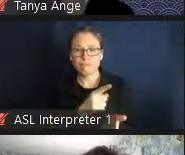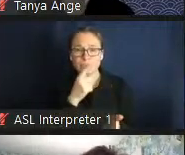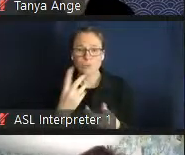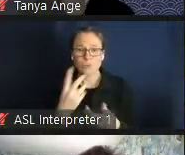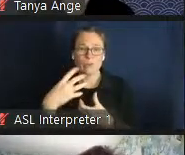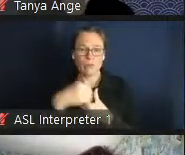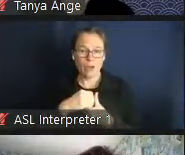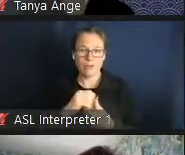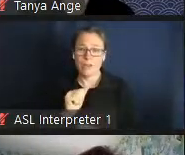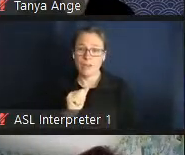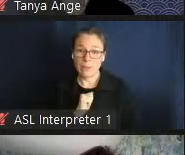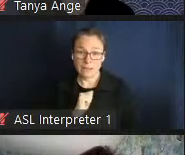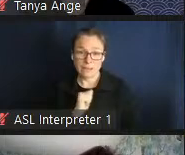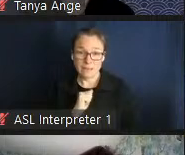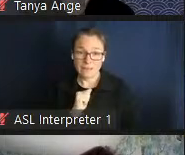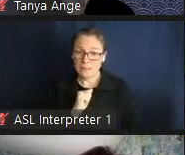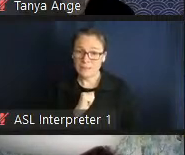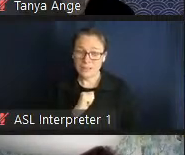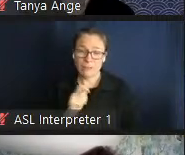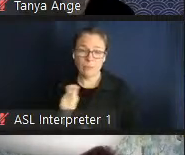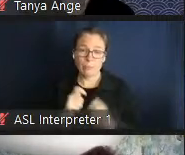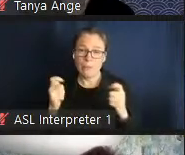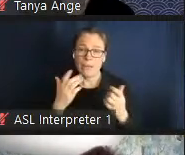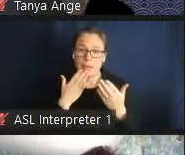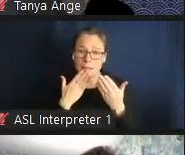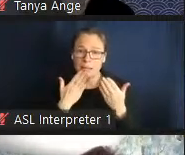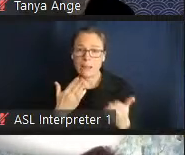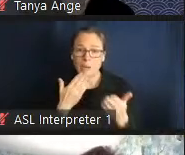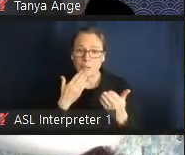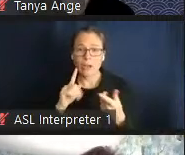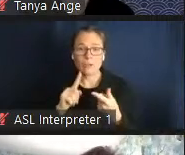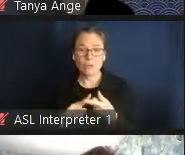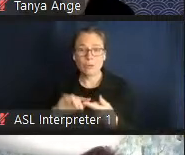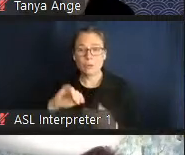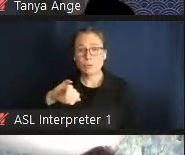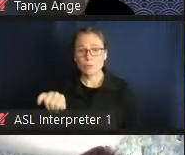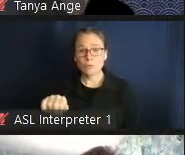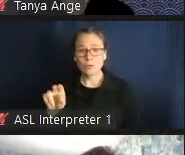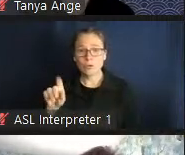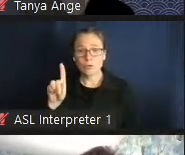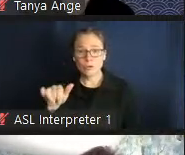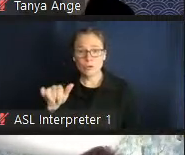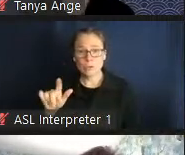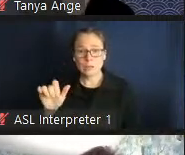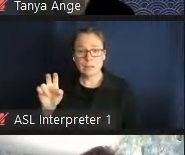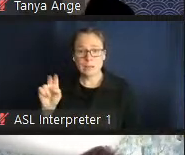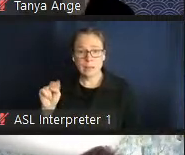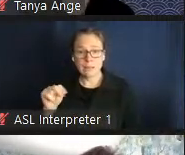to give a big thank you to Judy Lynn and Michael Clark